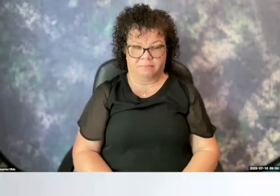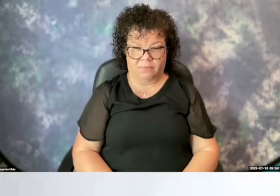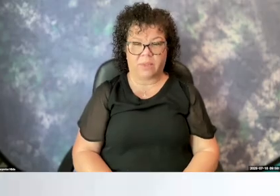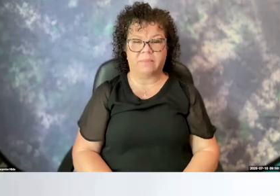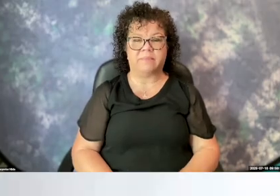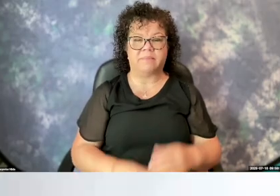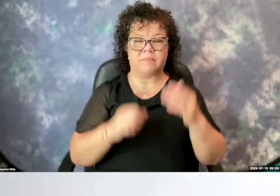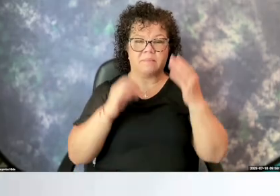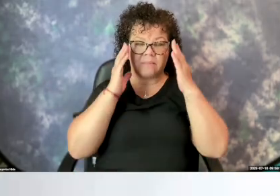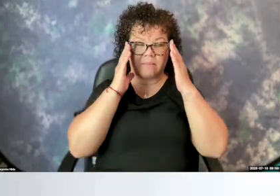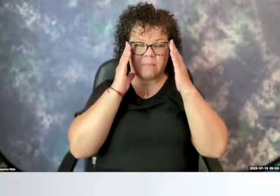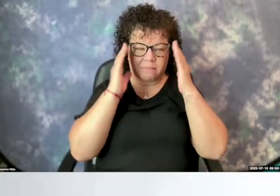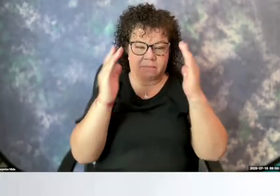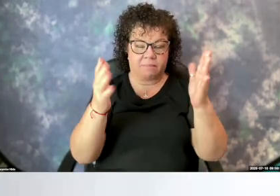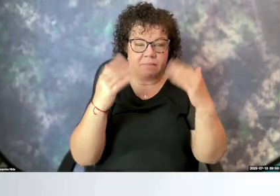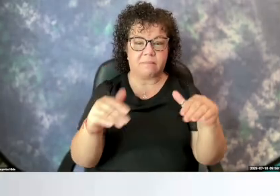Okay, we're going to go to Chris